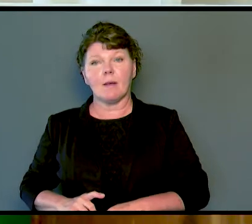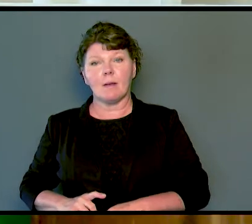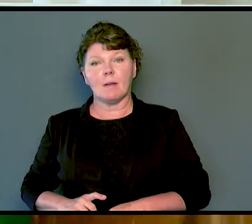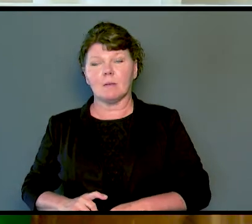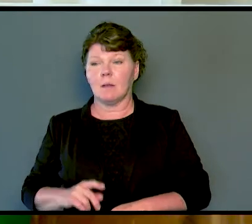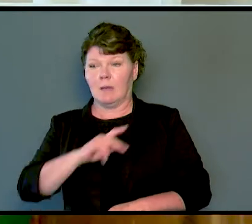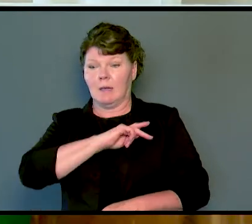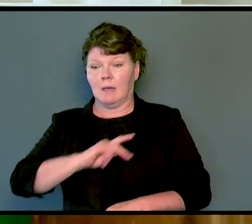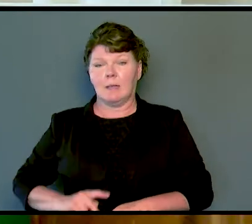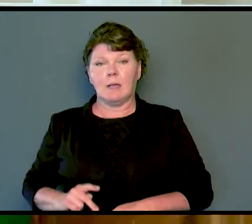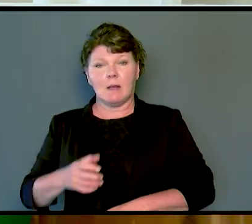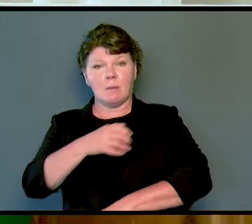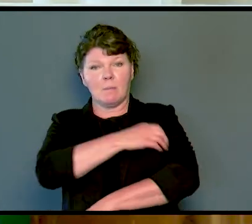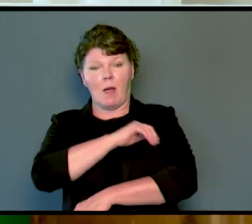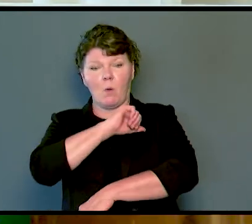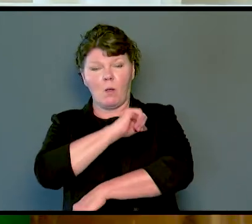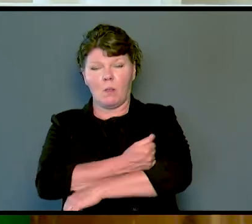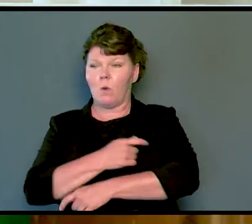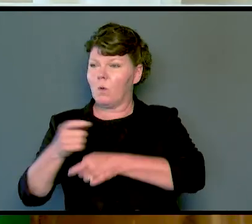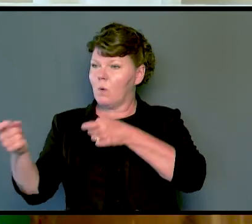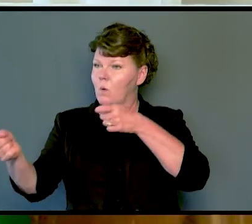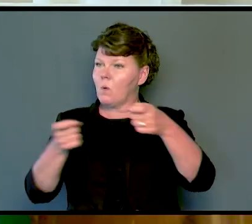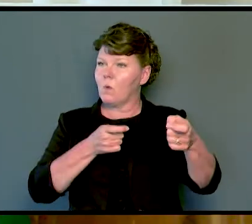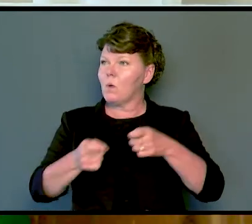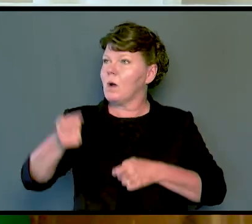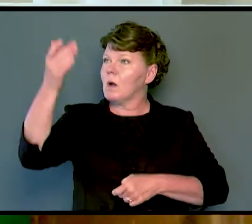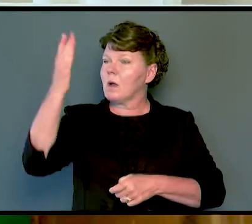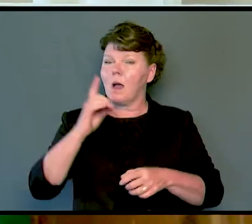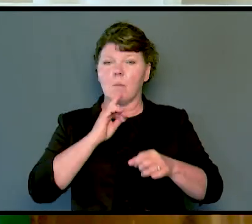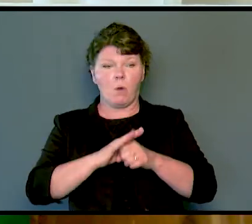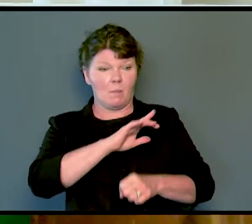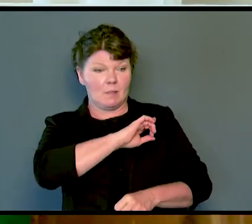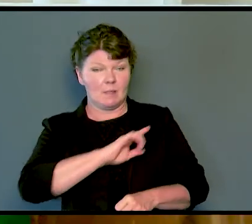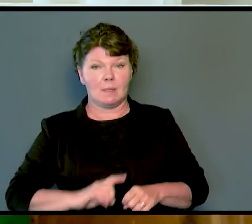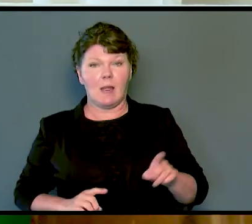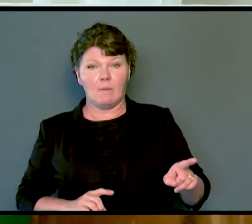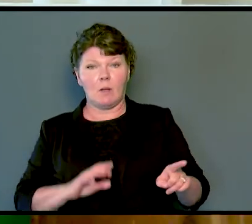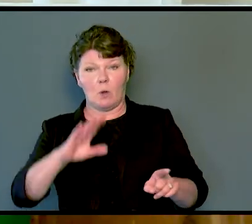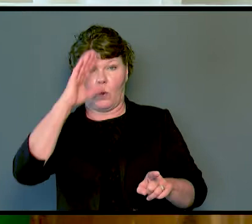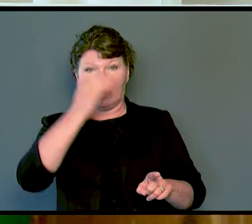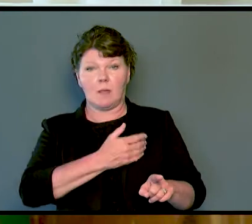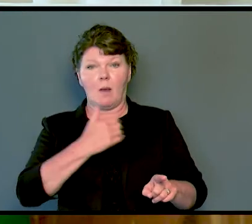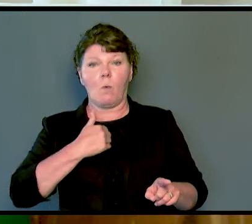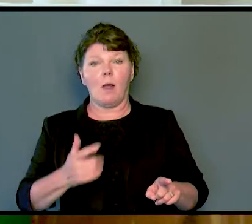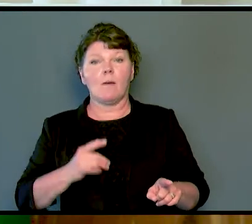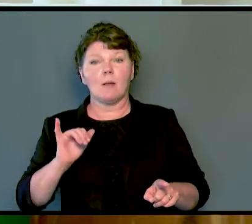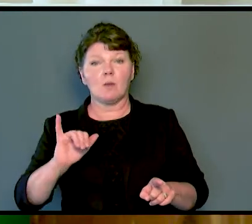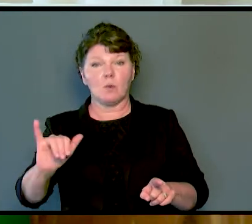king has power and authority to rule a nation. God made a promise to David that one of his sons